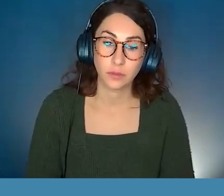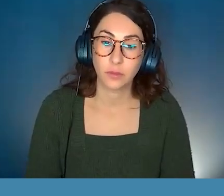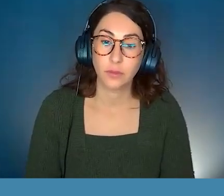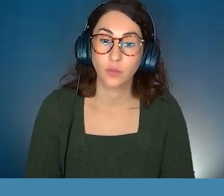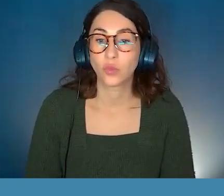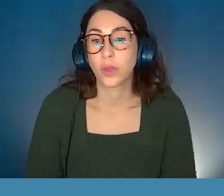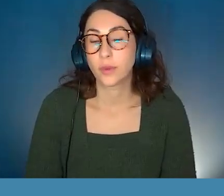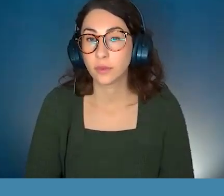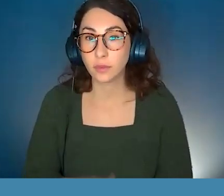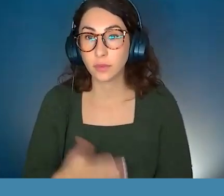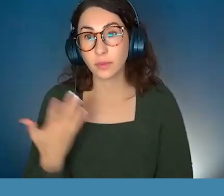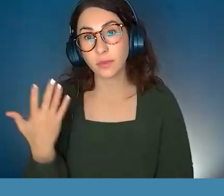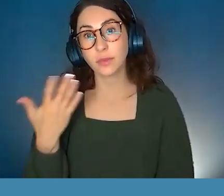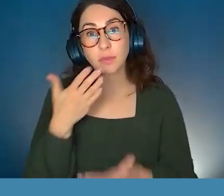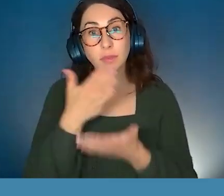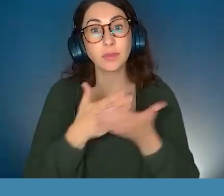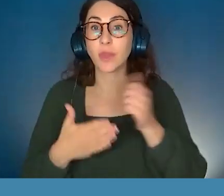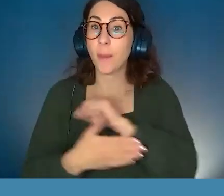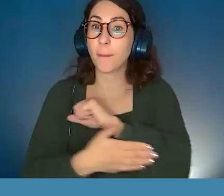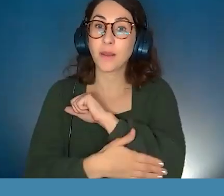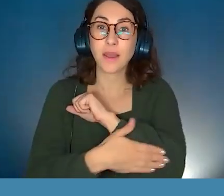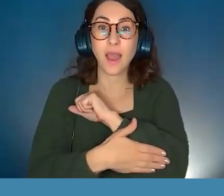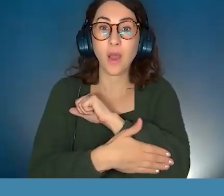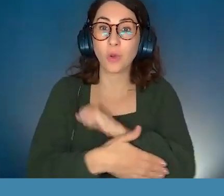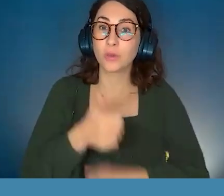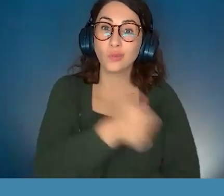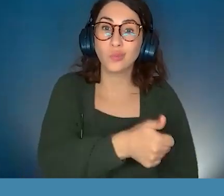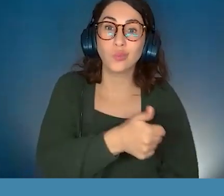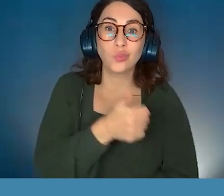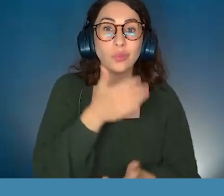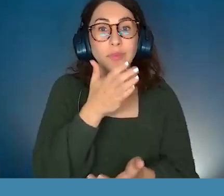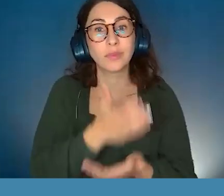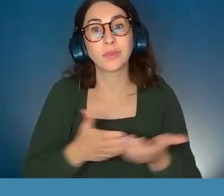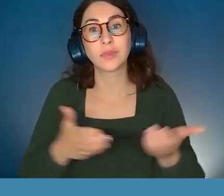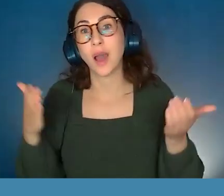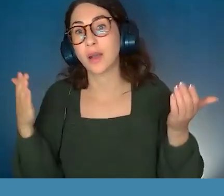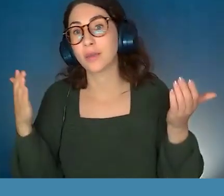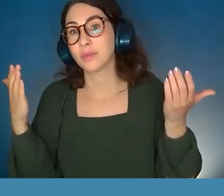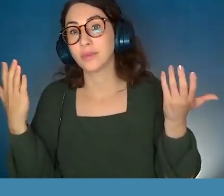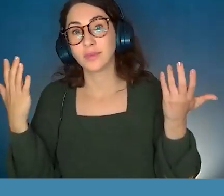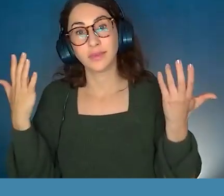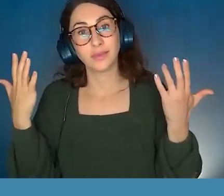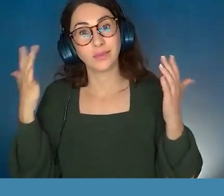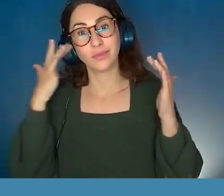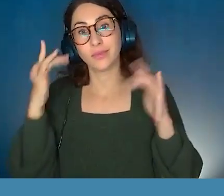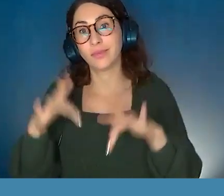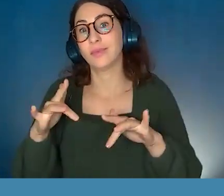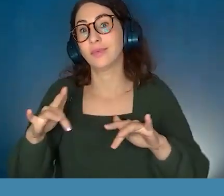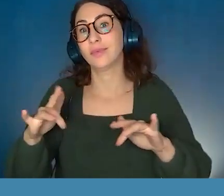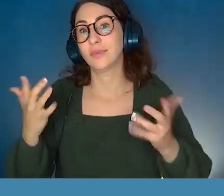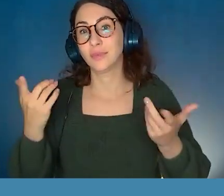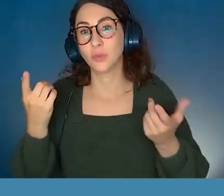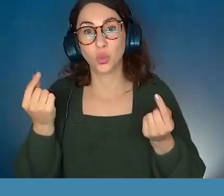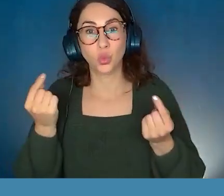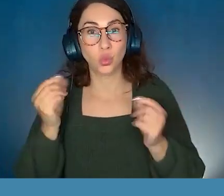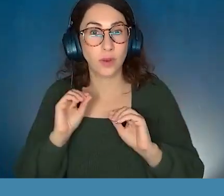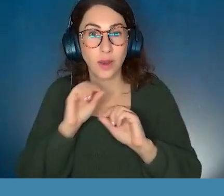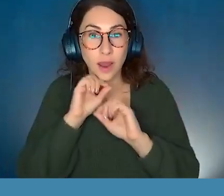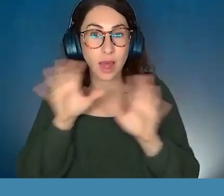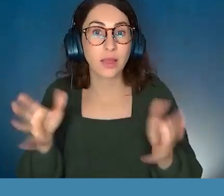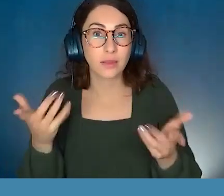Florida, so some counties do a really great job and other counties do nothing. So it depends on where you are and what they're offering.